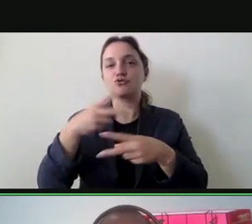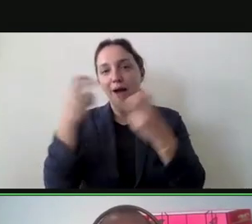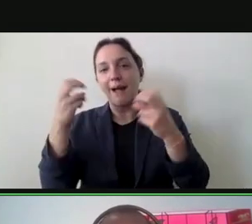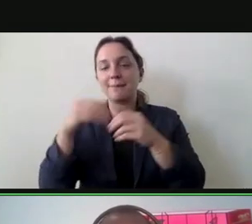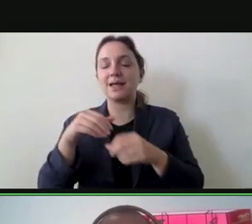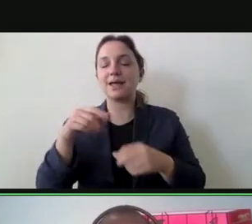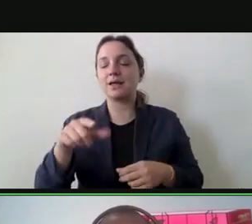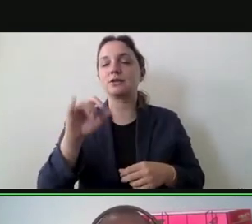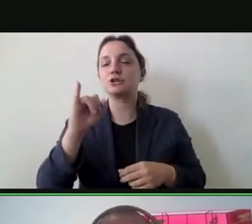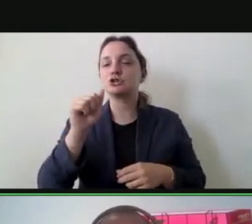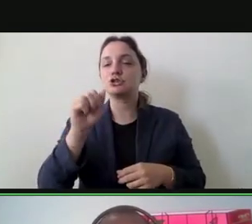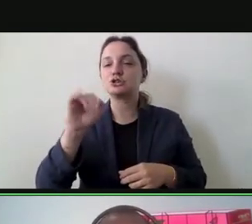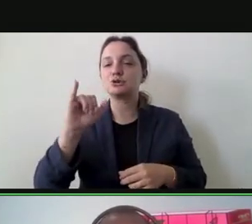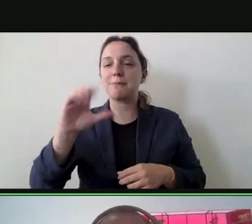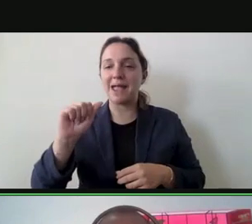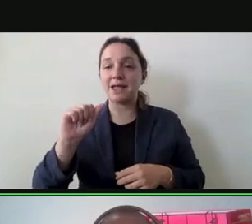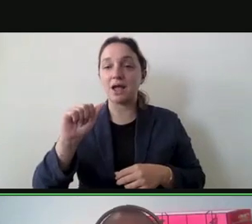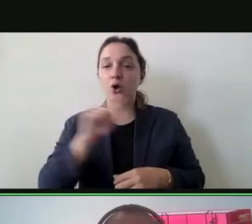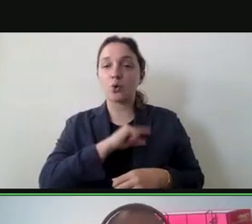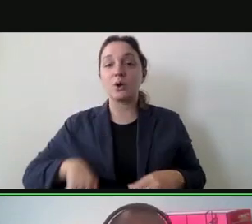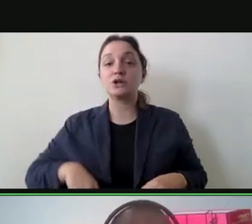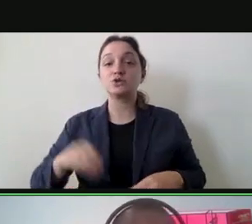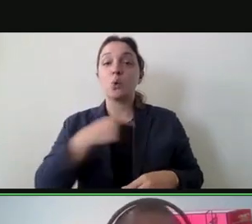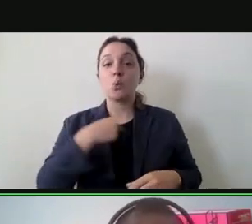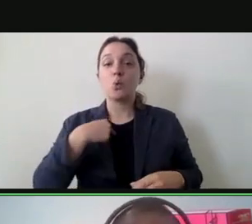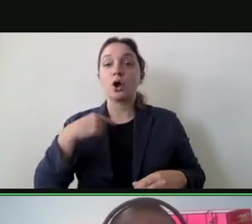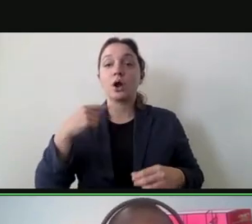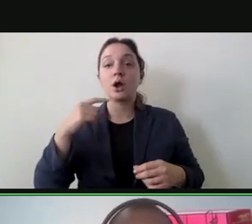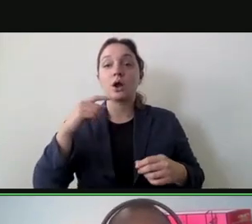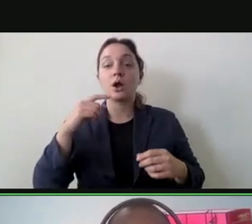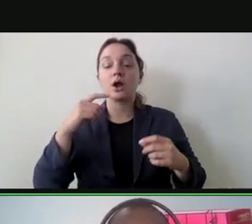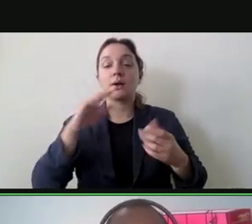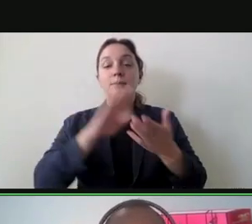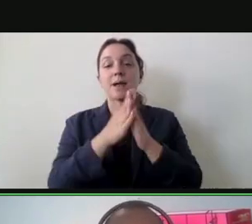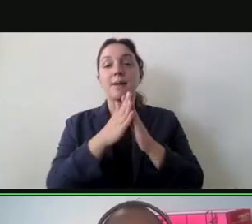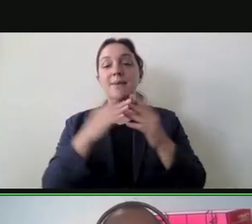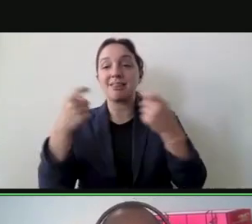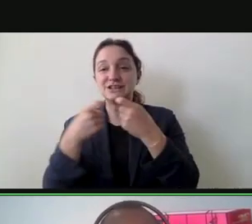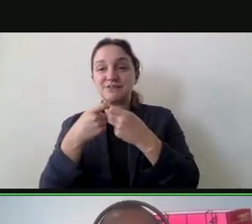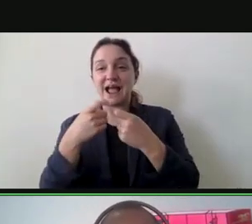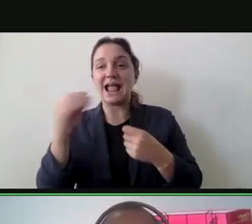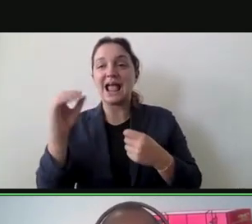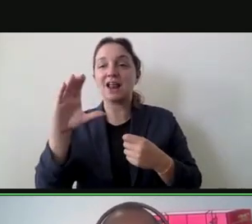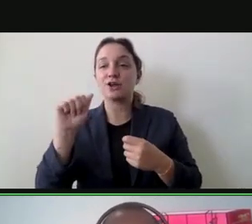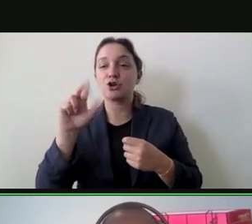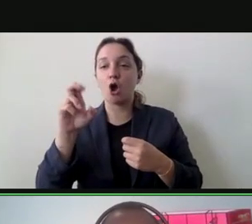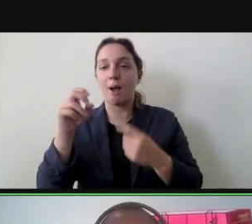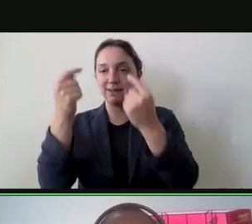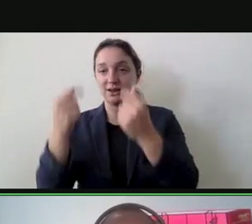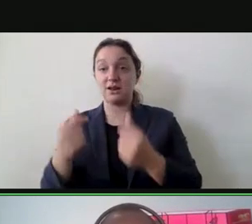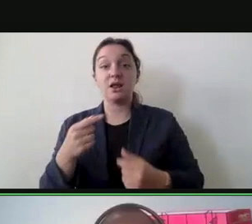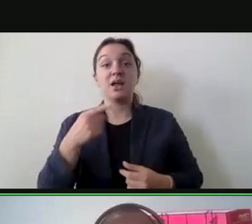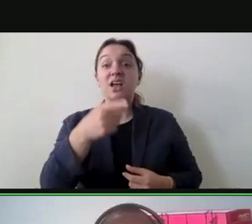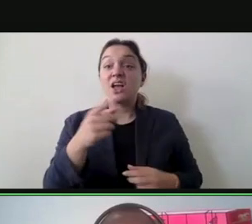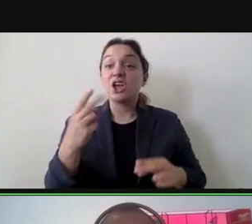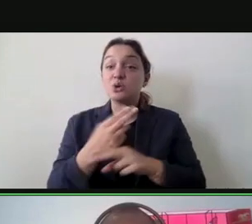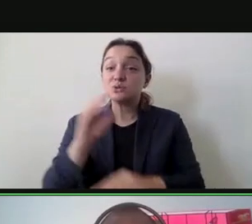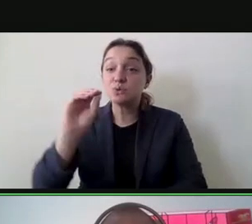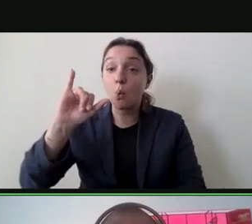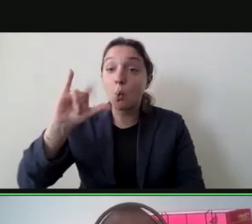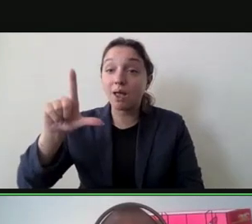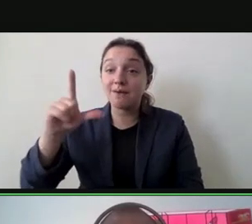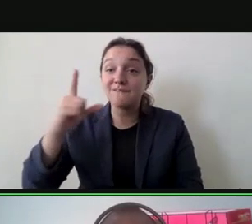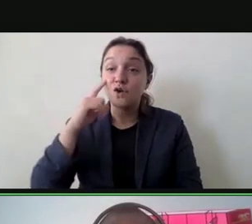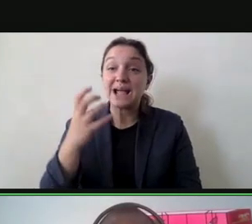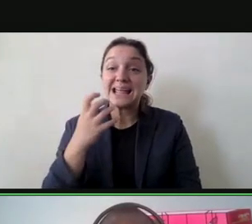are electrifying and decarbonizing this church. They were burning oil for their heat and for their hot water 7 days a